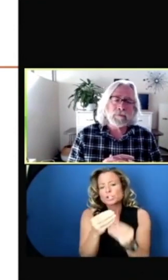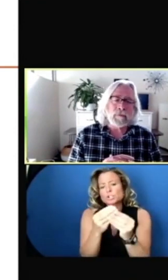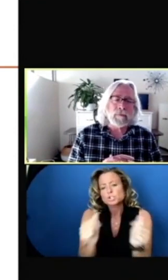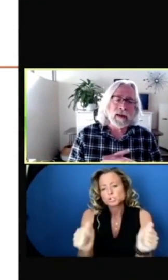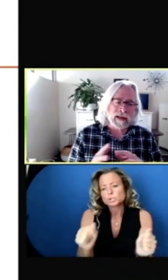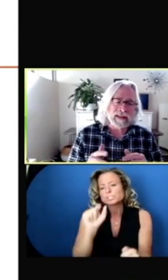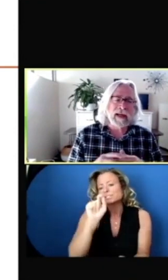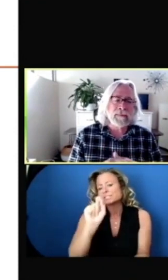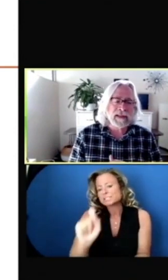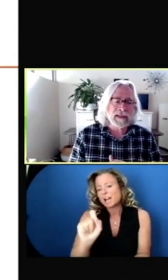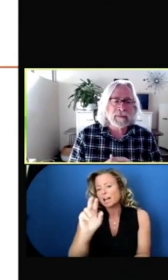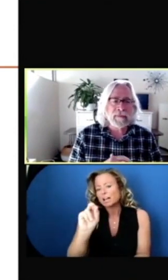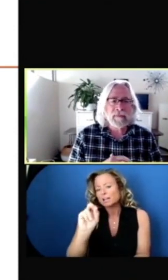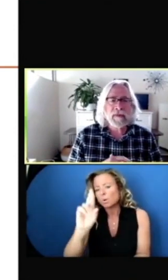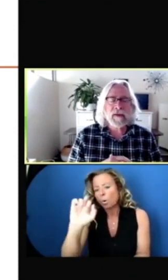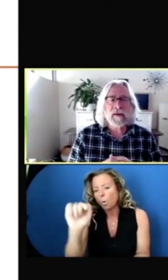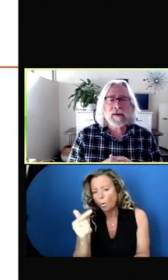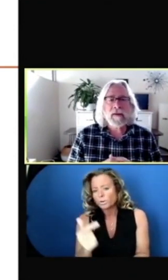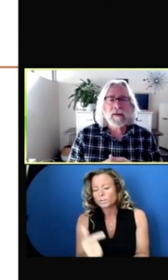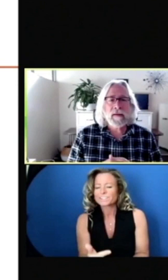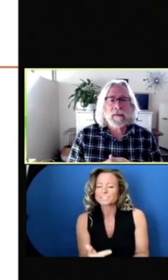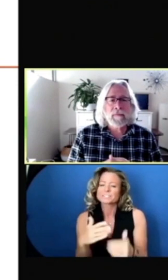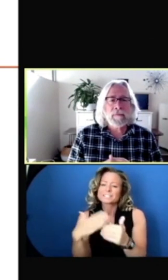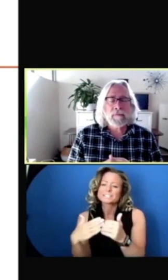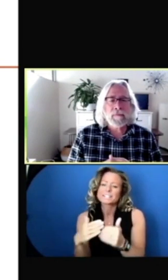healthliteracysolutions.org. Next slide, please.